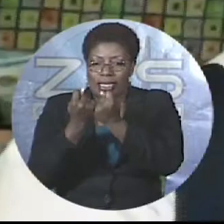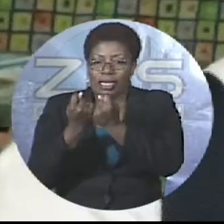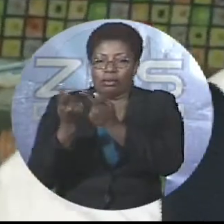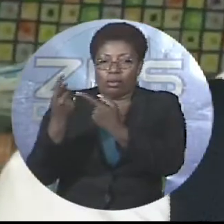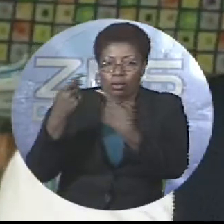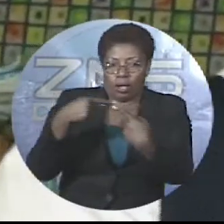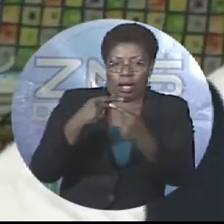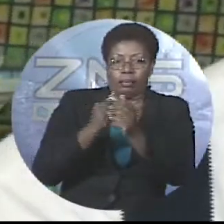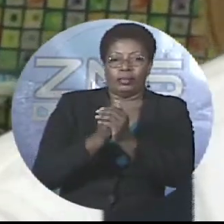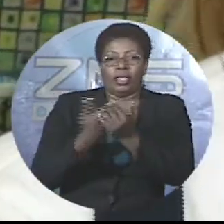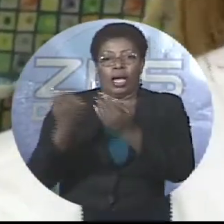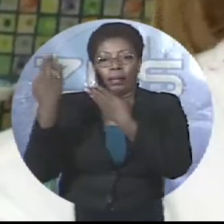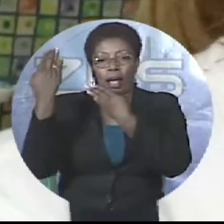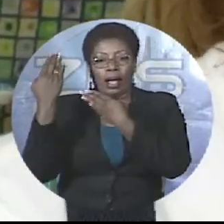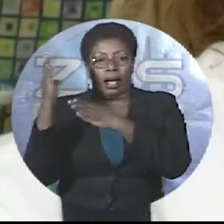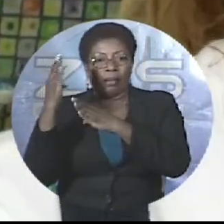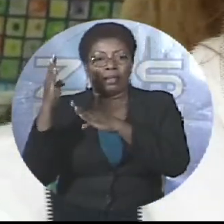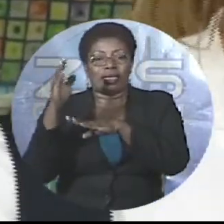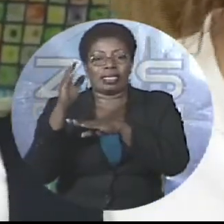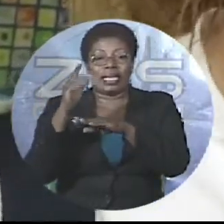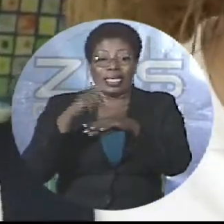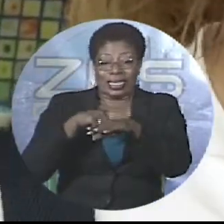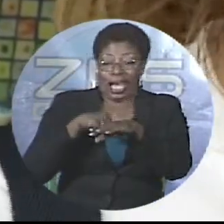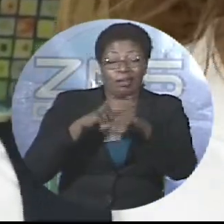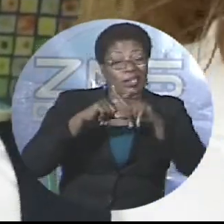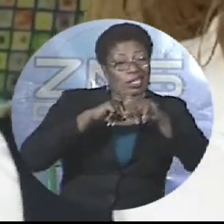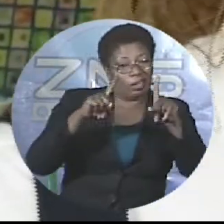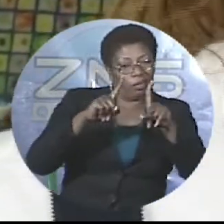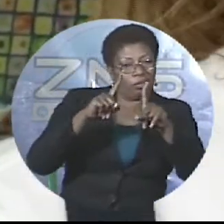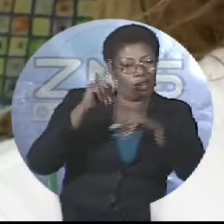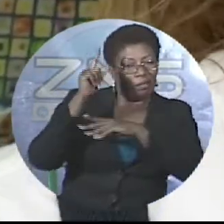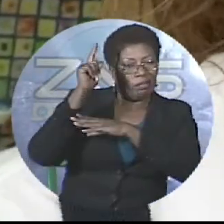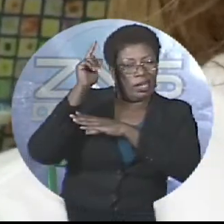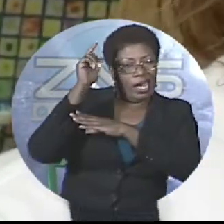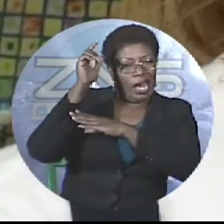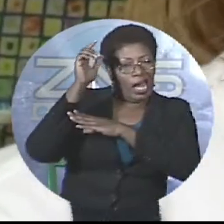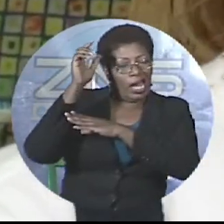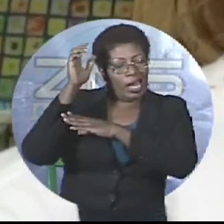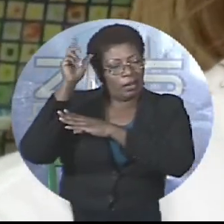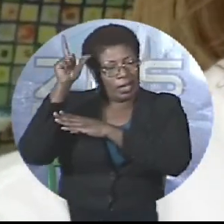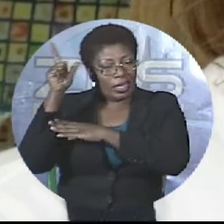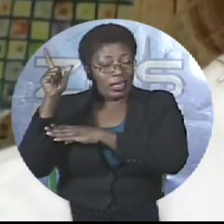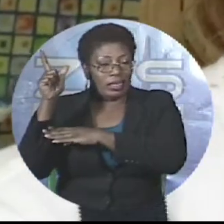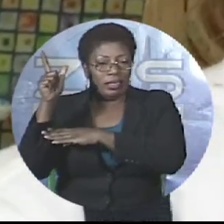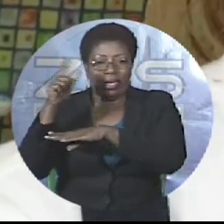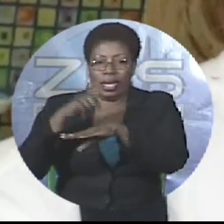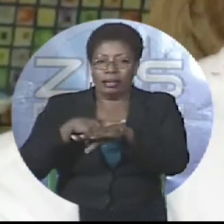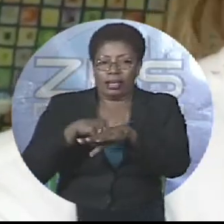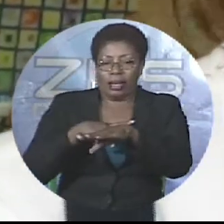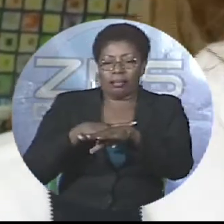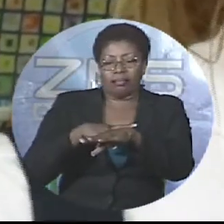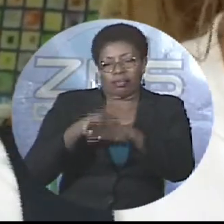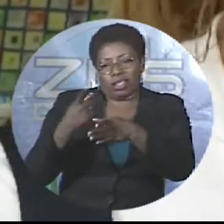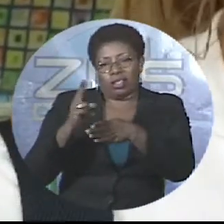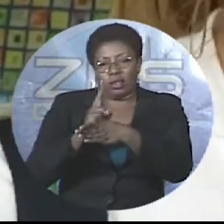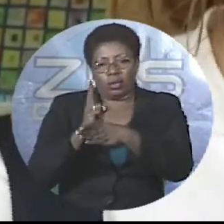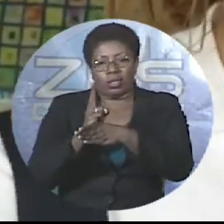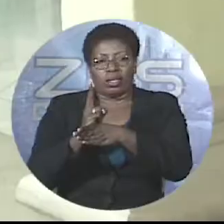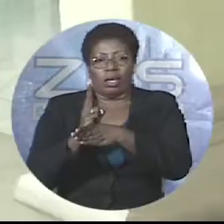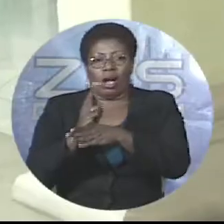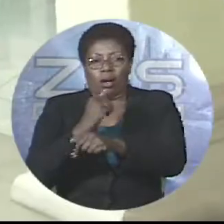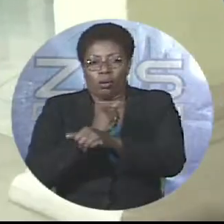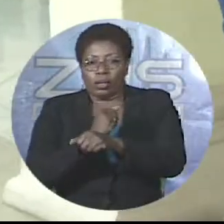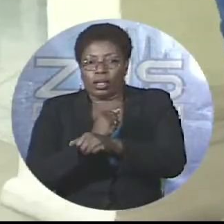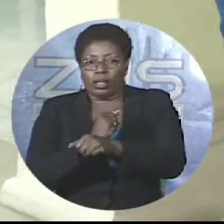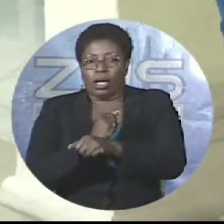arrival. Bahamas time is very different to English time. So that's always a challenge. Just takes some time to getting used to working at a different pace, I